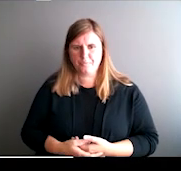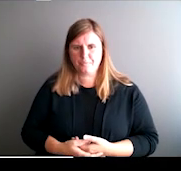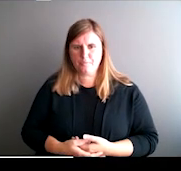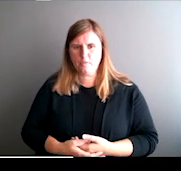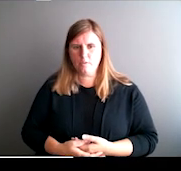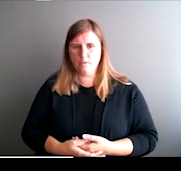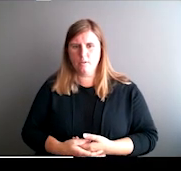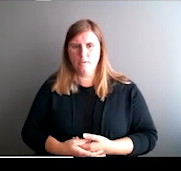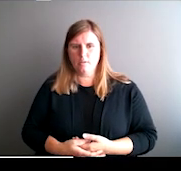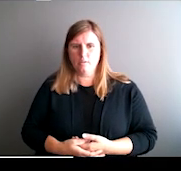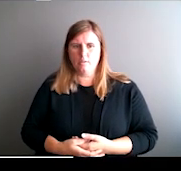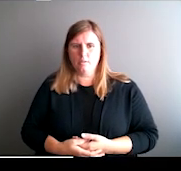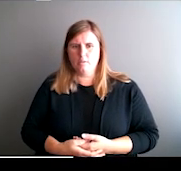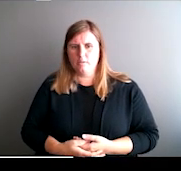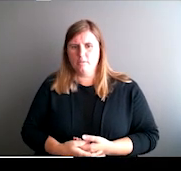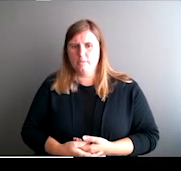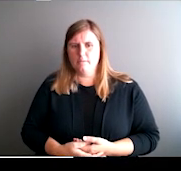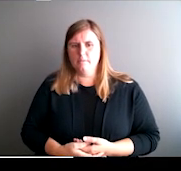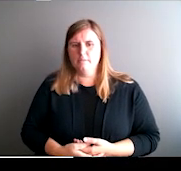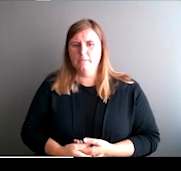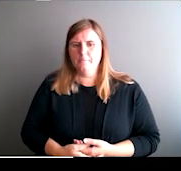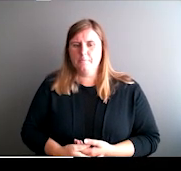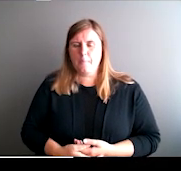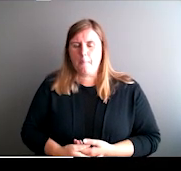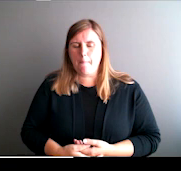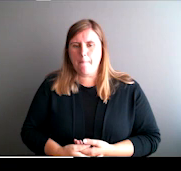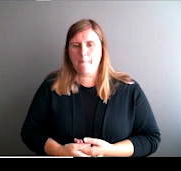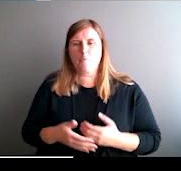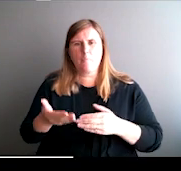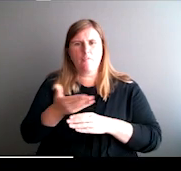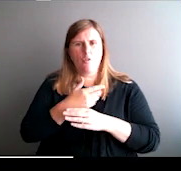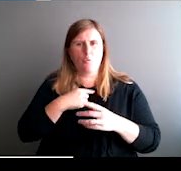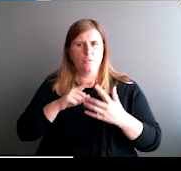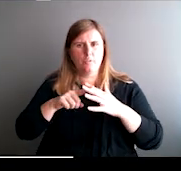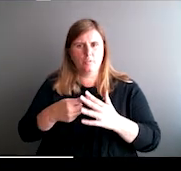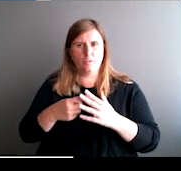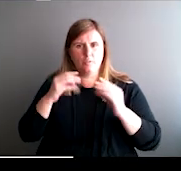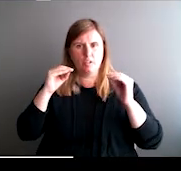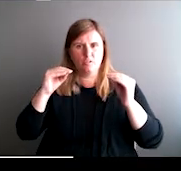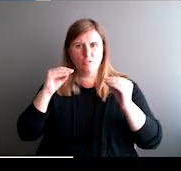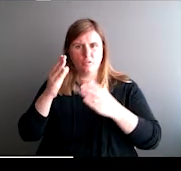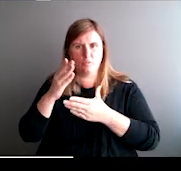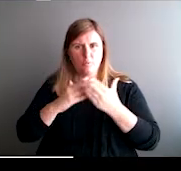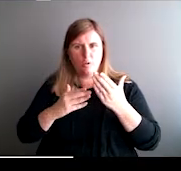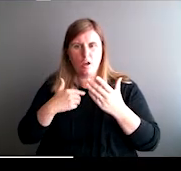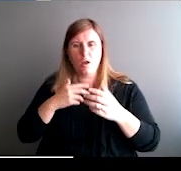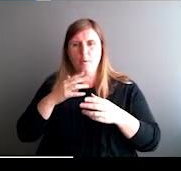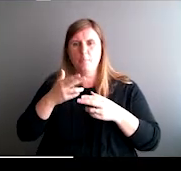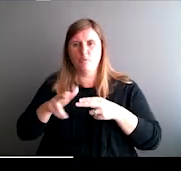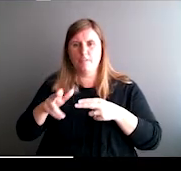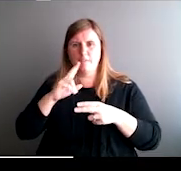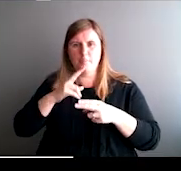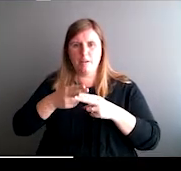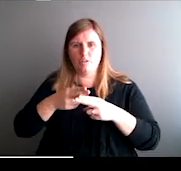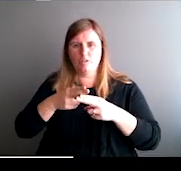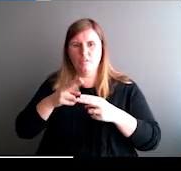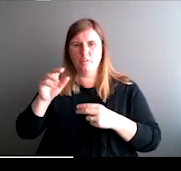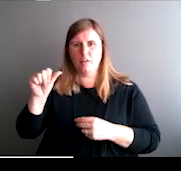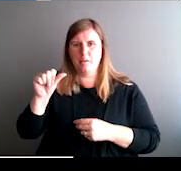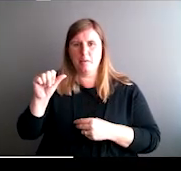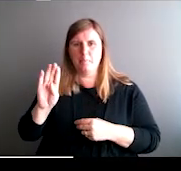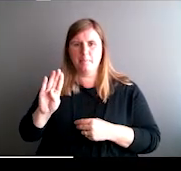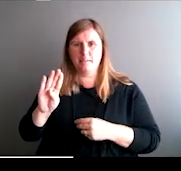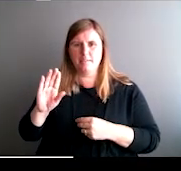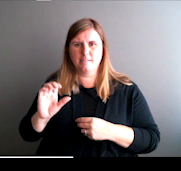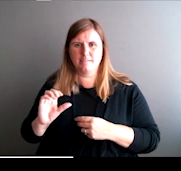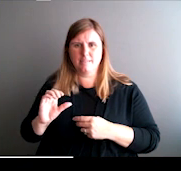So before we get started into the instructional piece, I wanted to briefly mention the idea of an